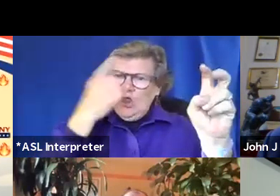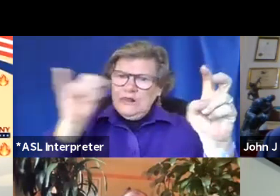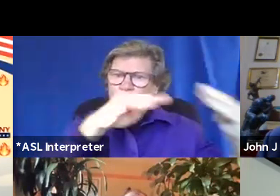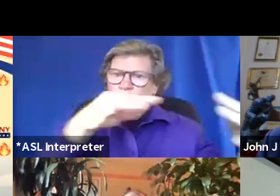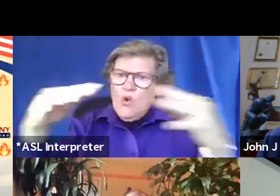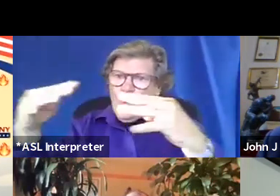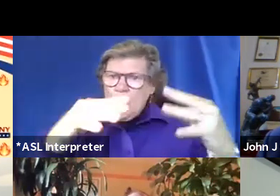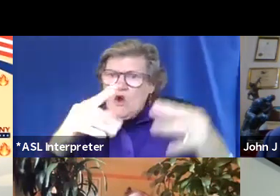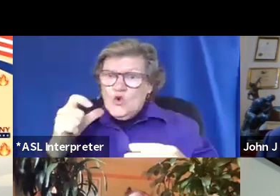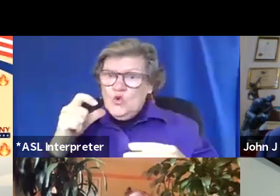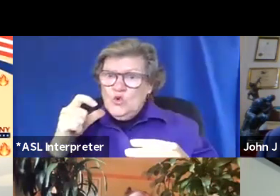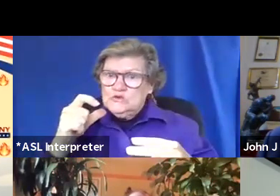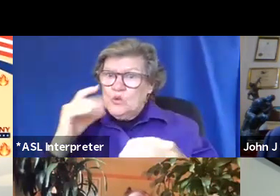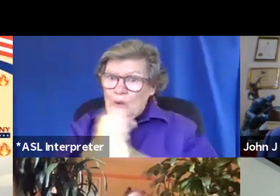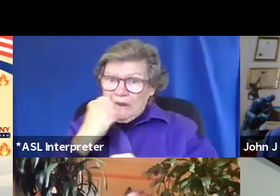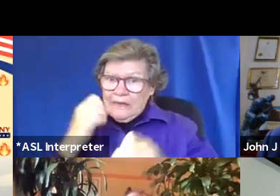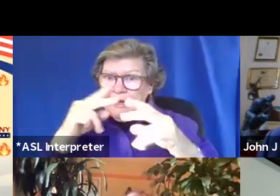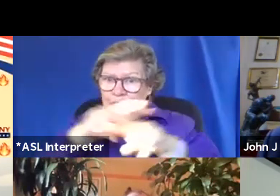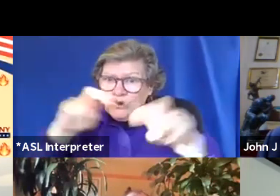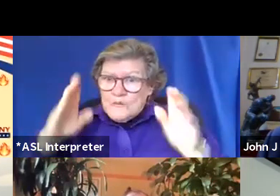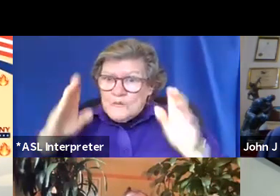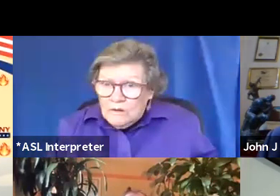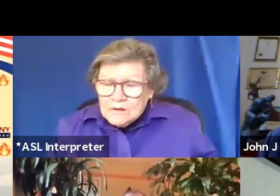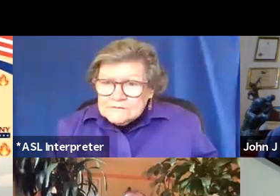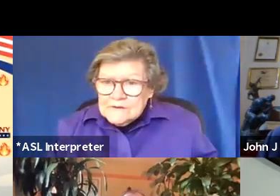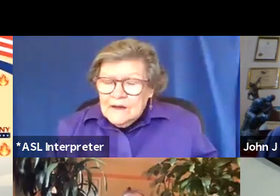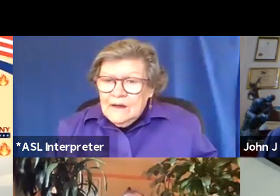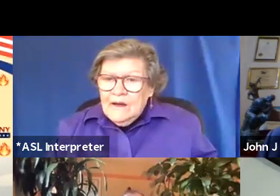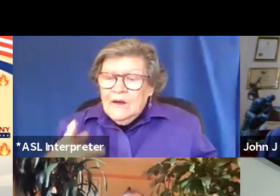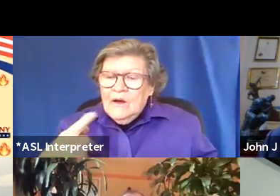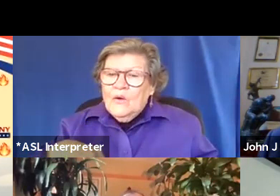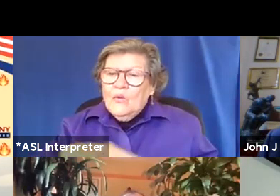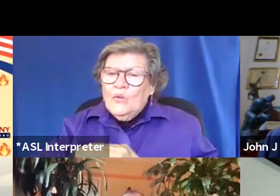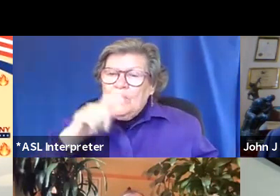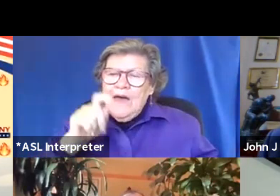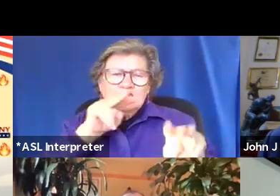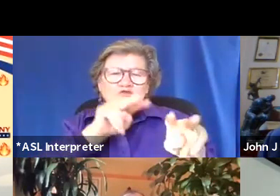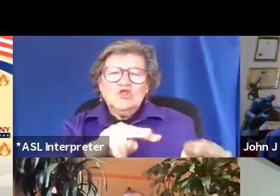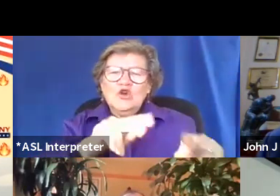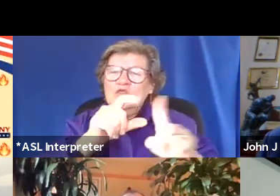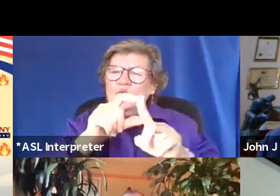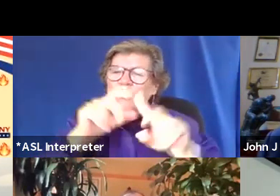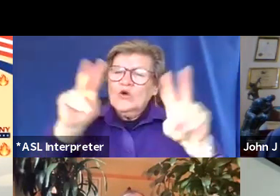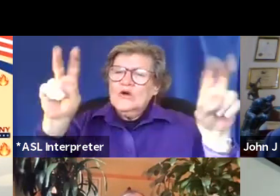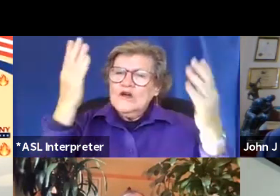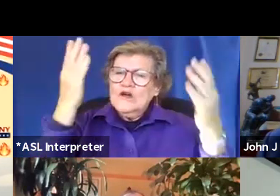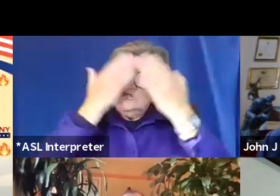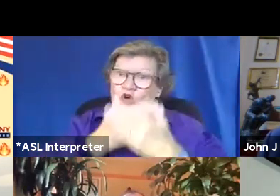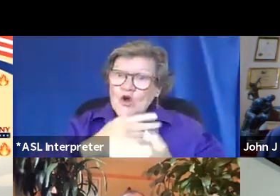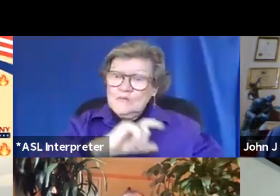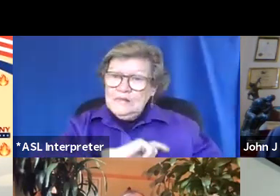leading the effort here. We have demonized our police. The city council has defunded the